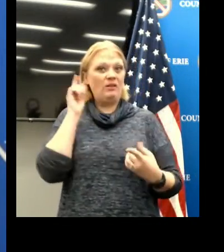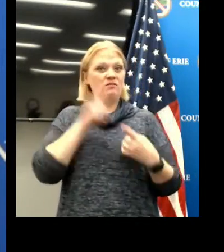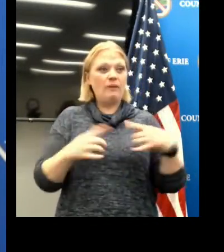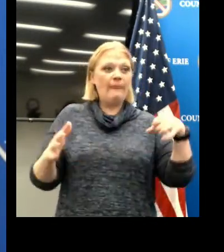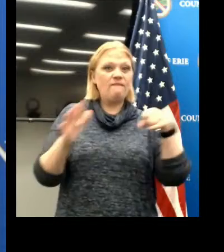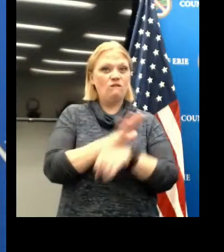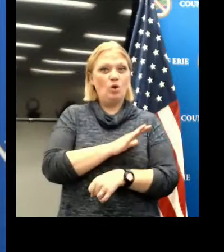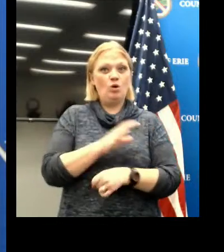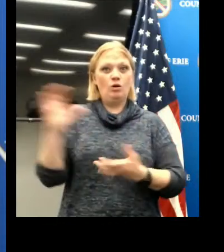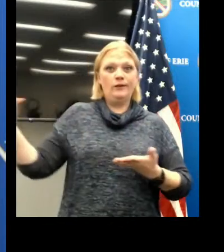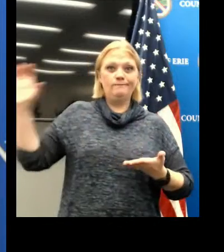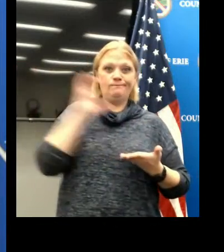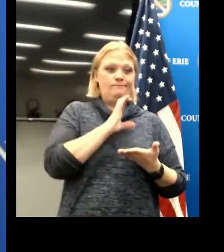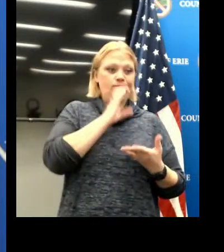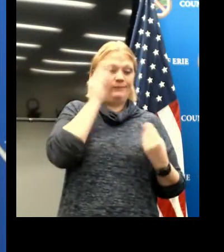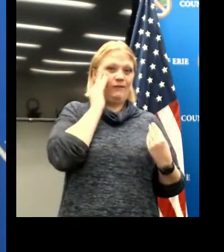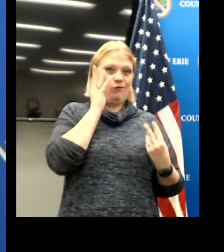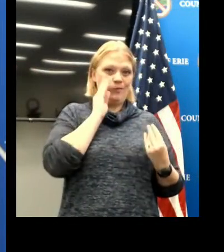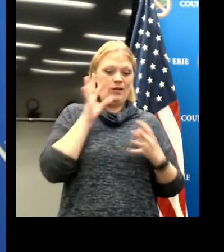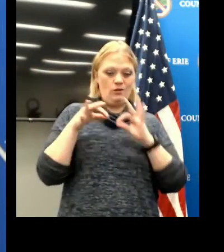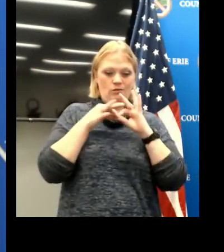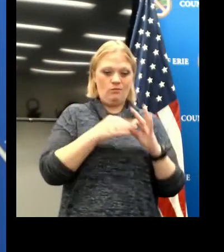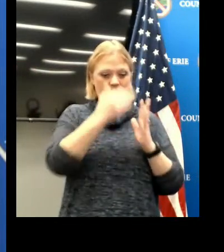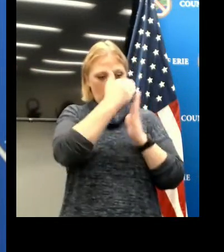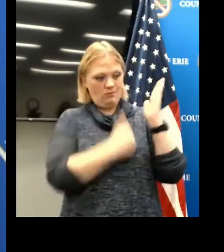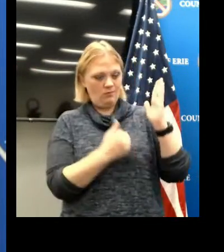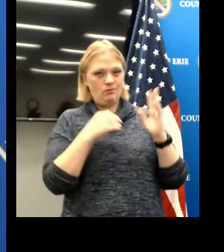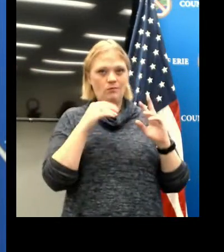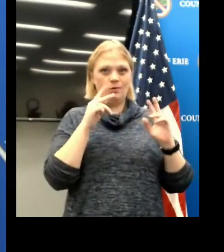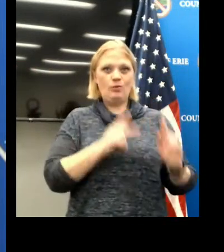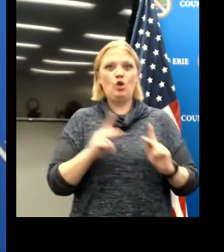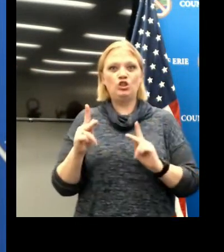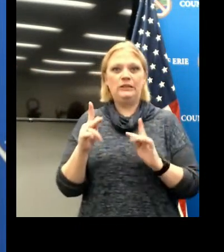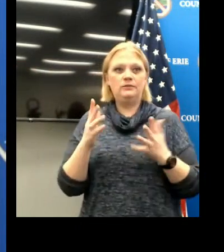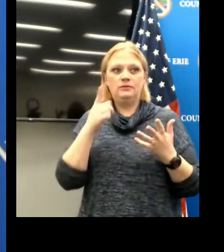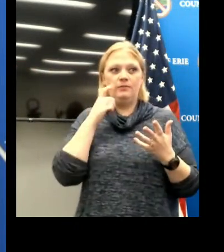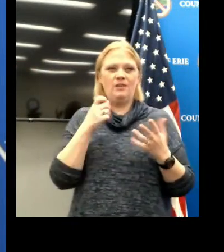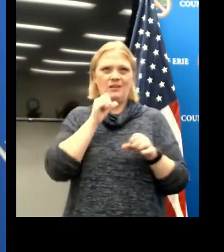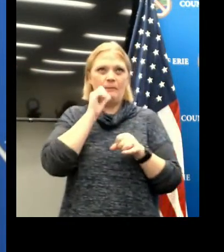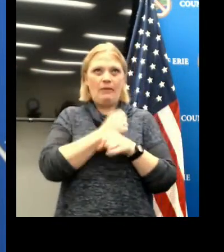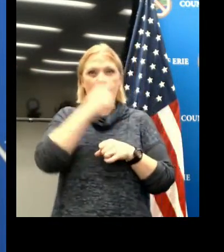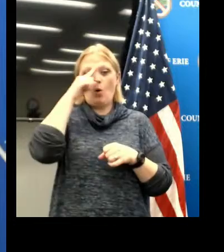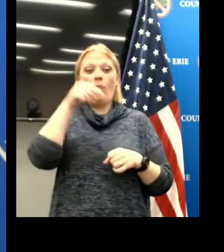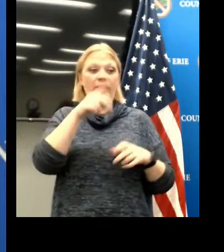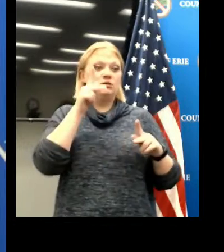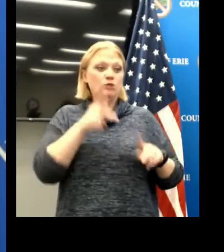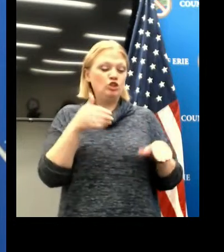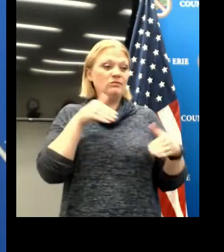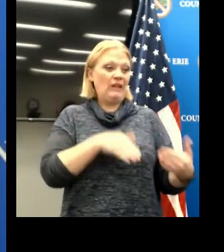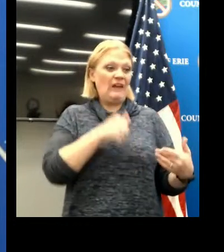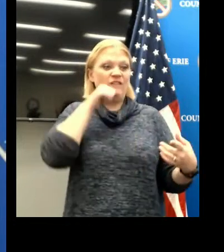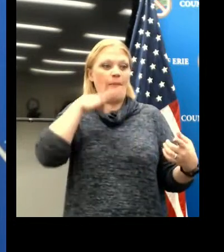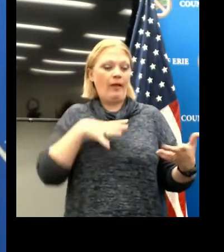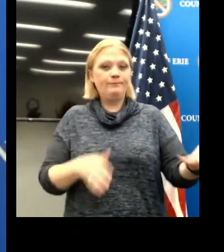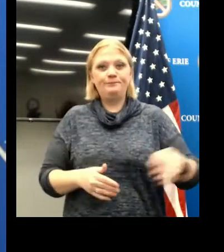of information regarding the individual, because it wouldn't make sense to just say, well, an individual died that was a